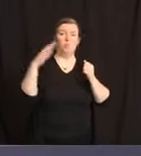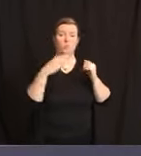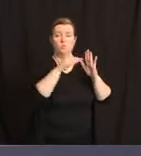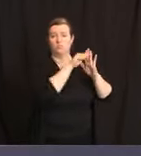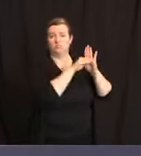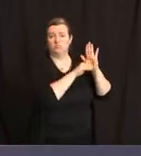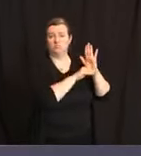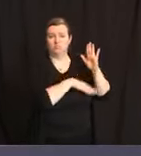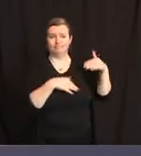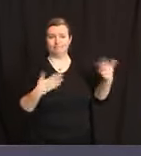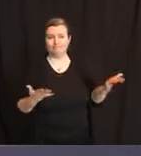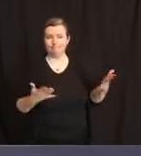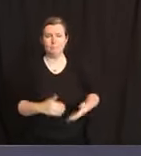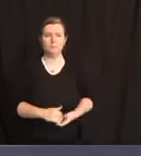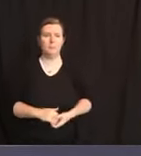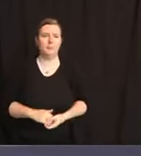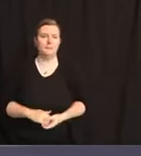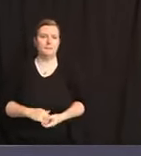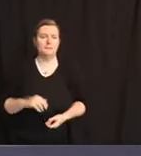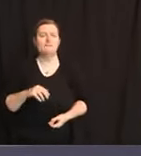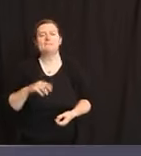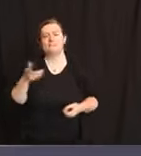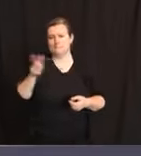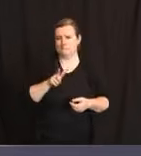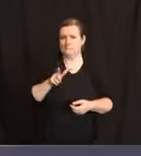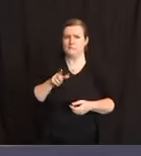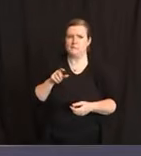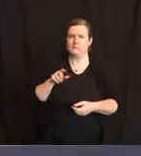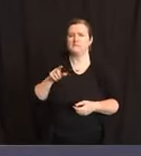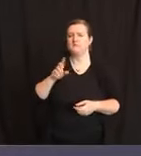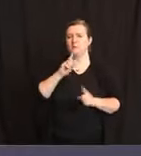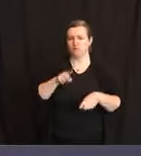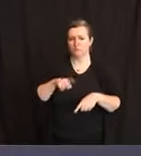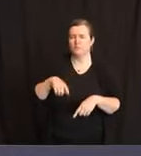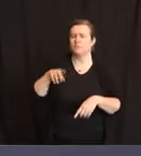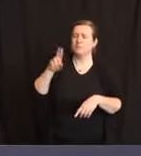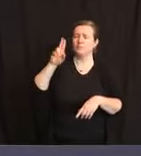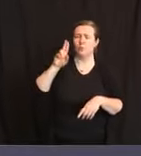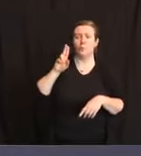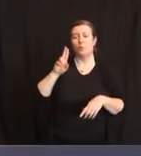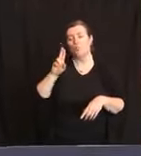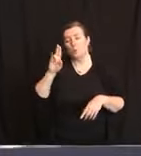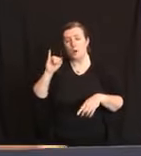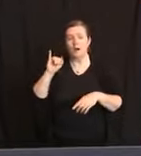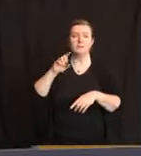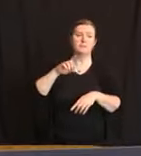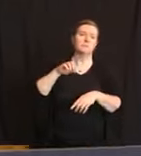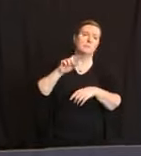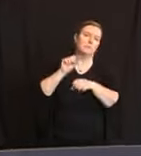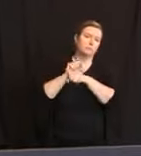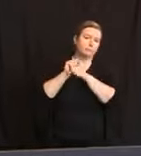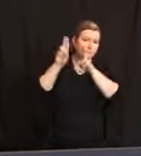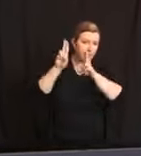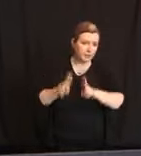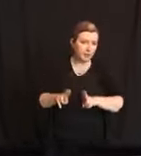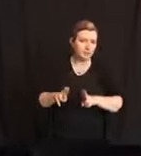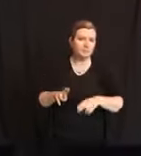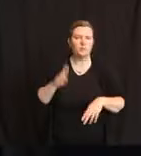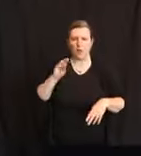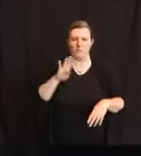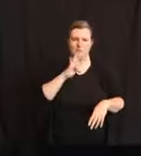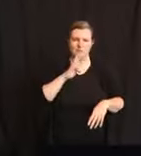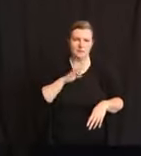the unemployment, both in terms of new filers pending and any audits you're going to? So as the governor mentioned, every Thursday we release new numbers. So the numbers we